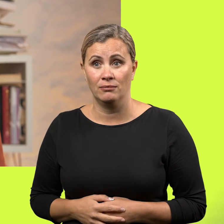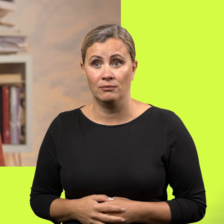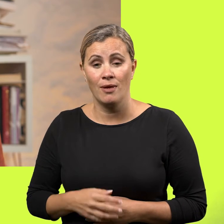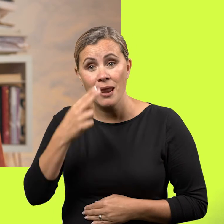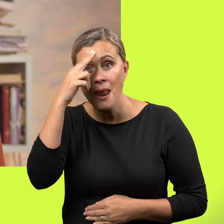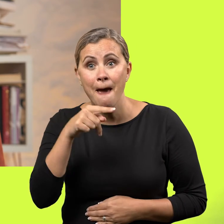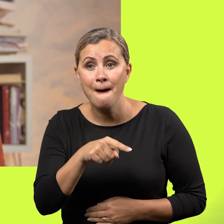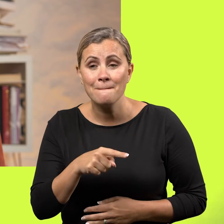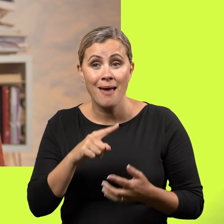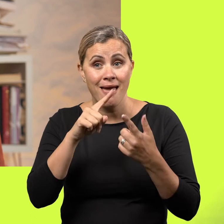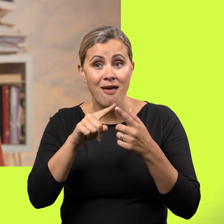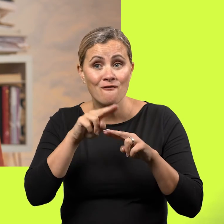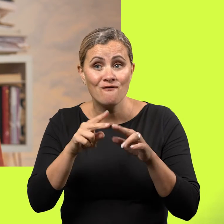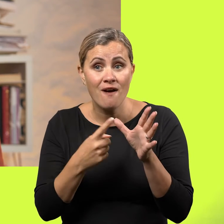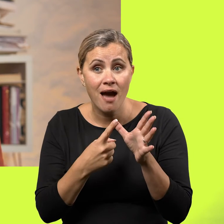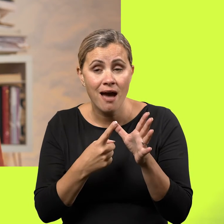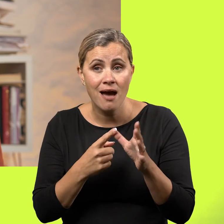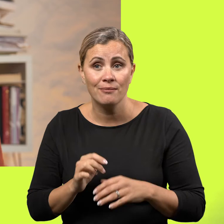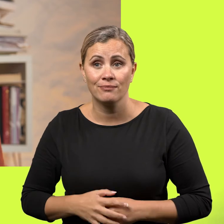Her name is Eva.